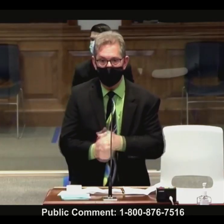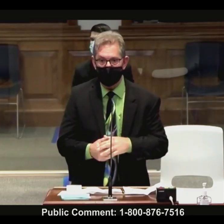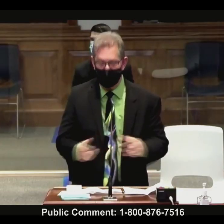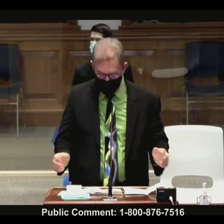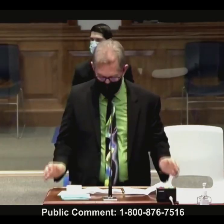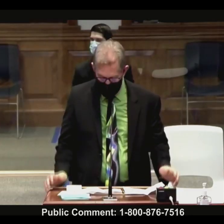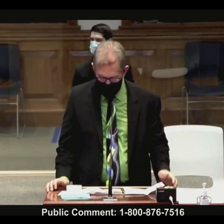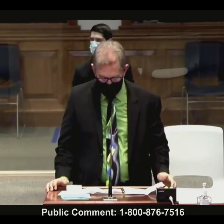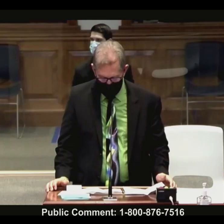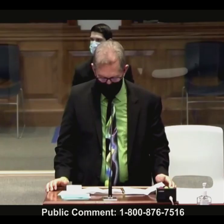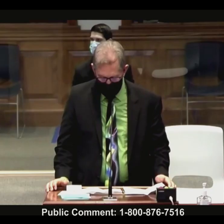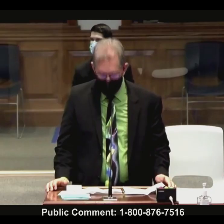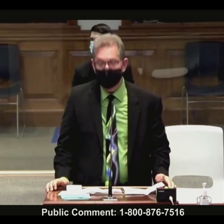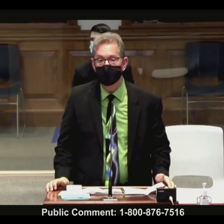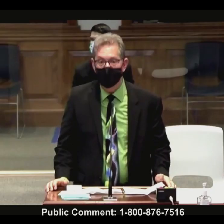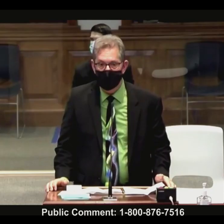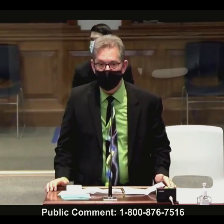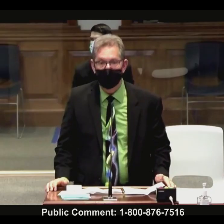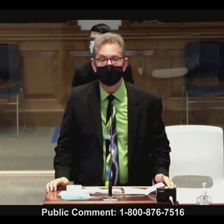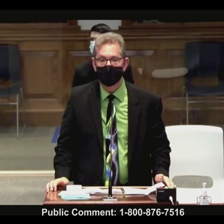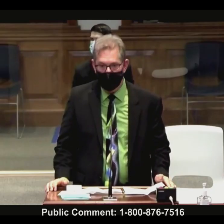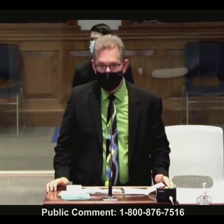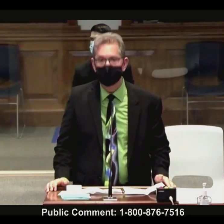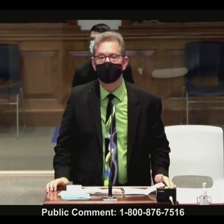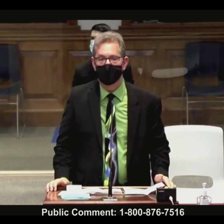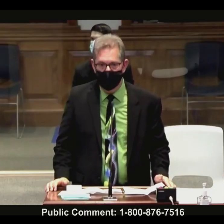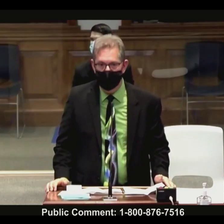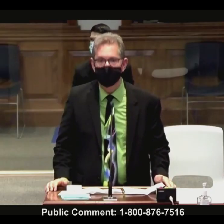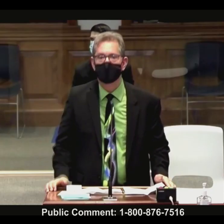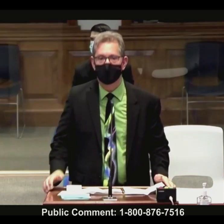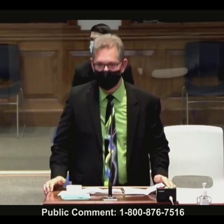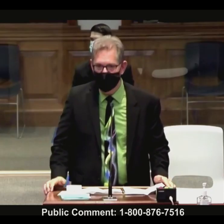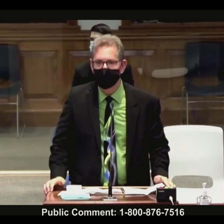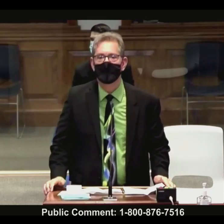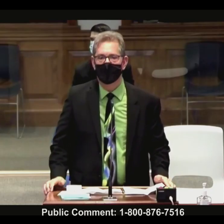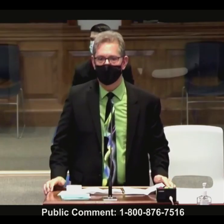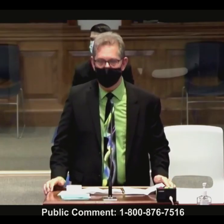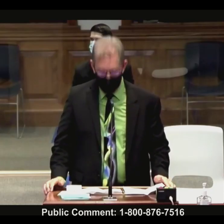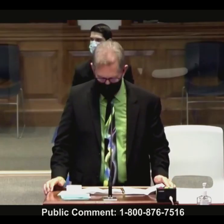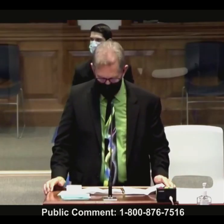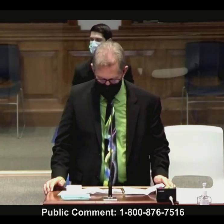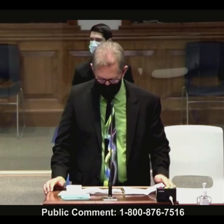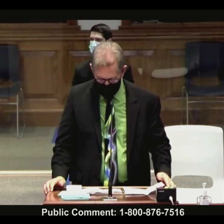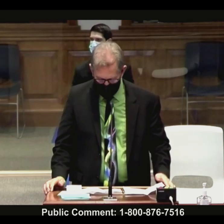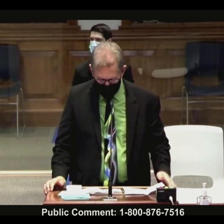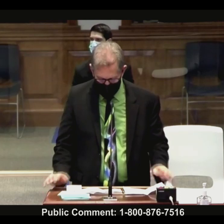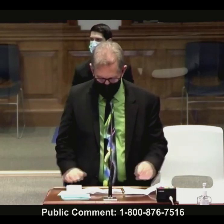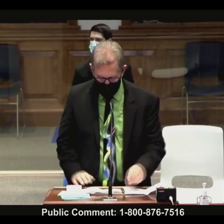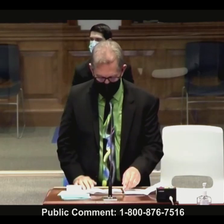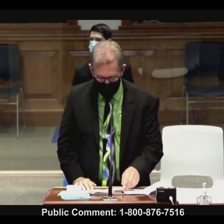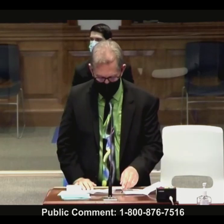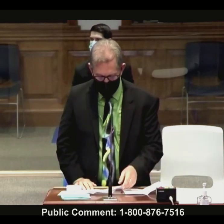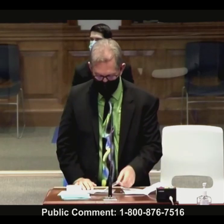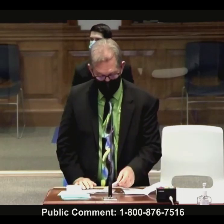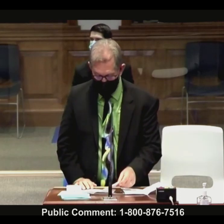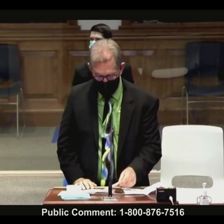possibly moving on, something strange happened. I fell in love with the community, the city, and the work that we were doing.